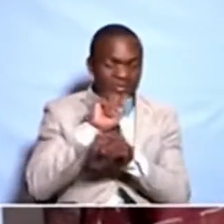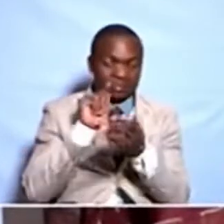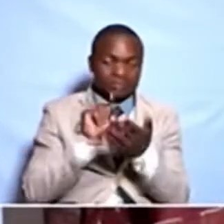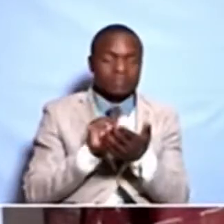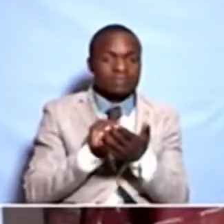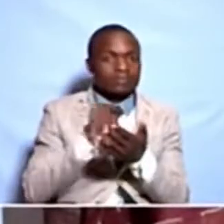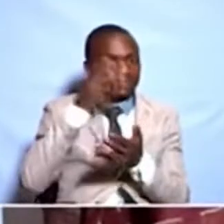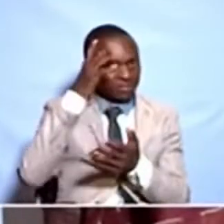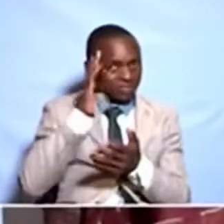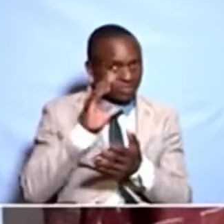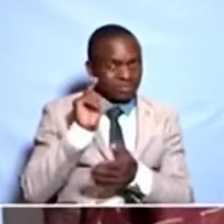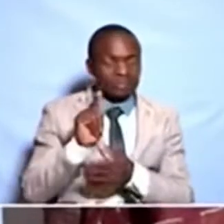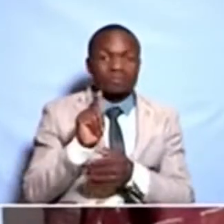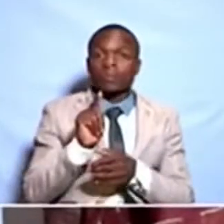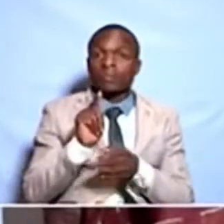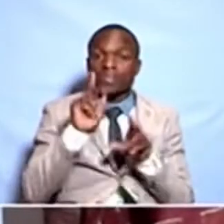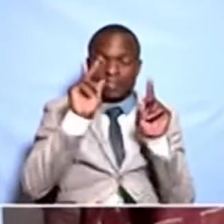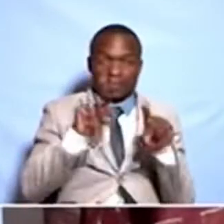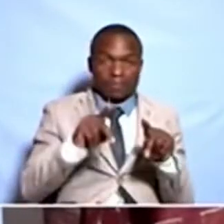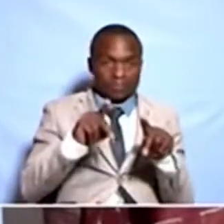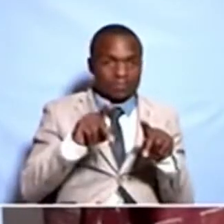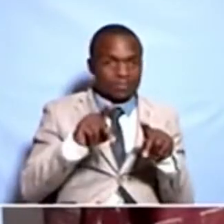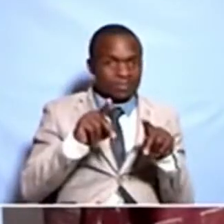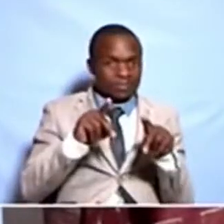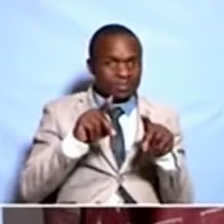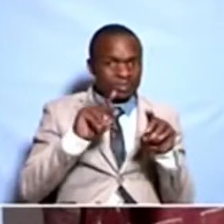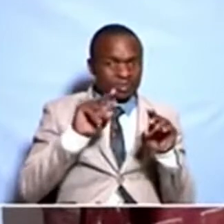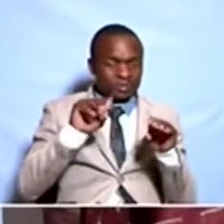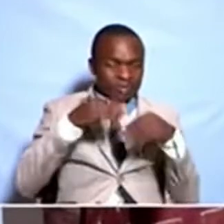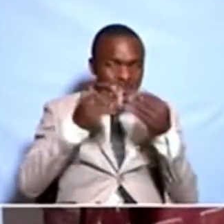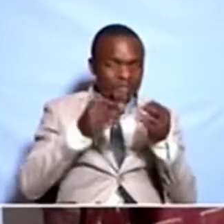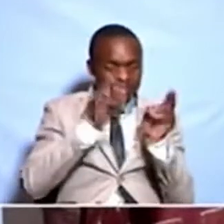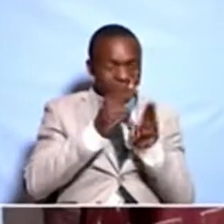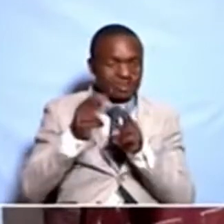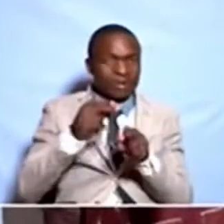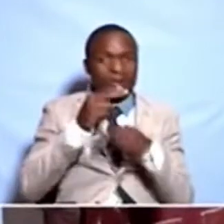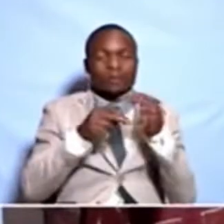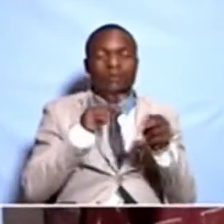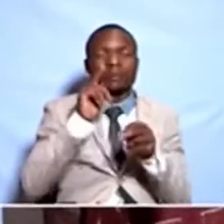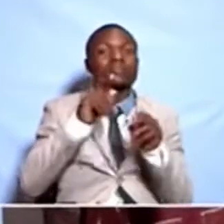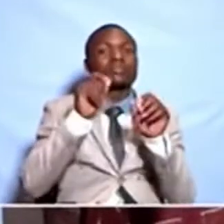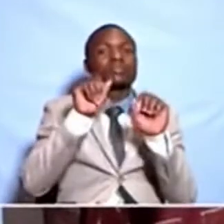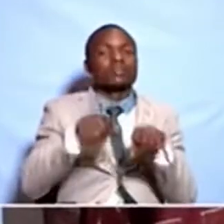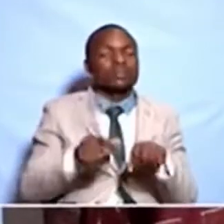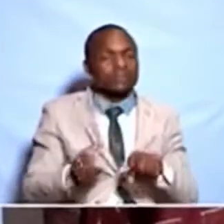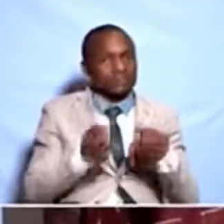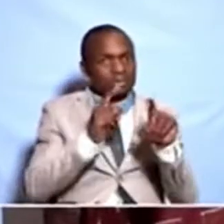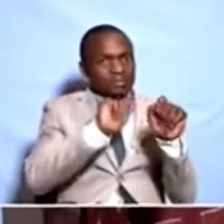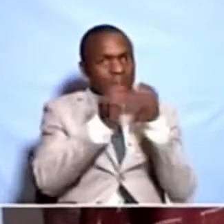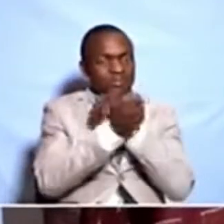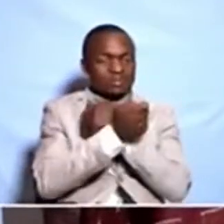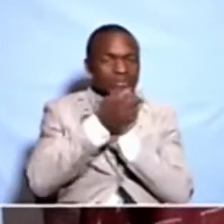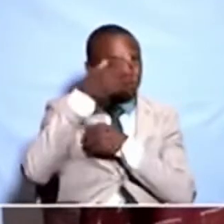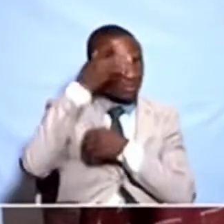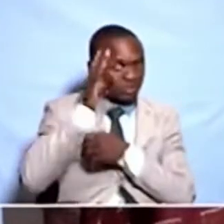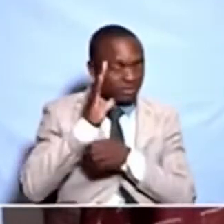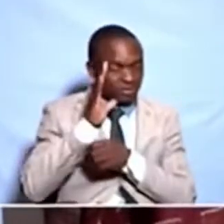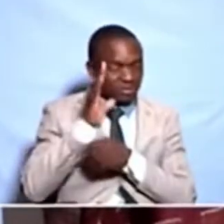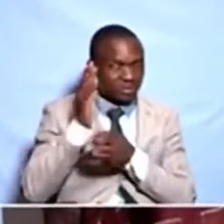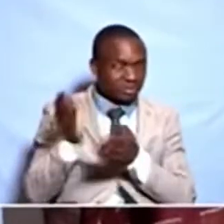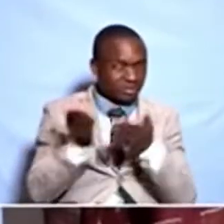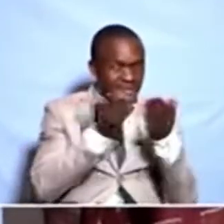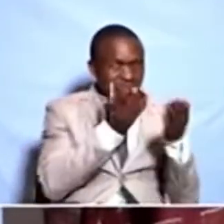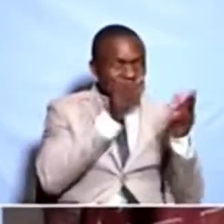Then at that point, once a response is given, then you go ahead to effect the change of color, and then you take it for